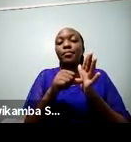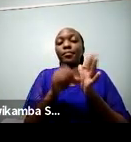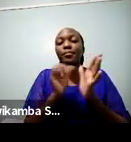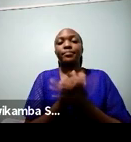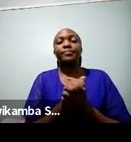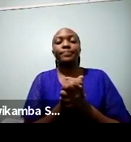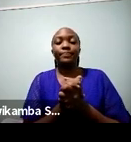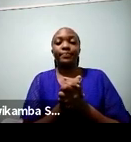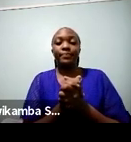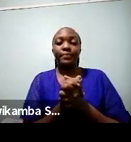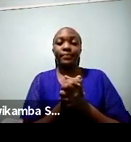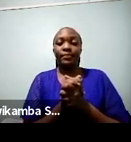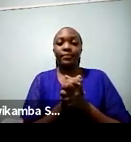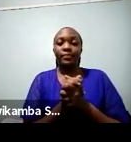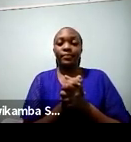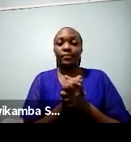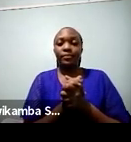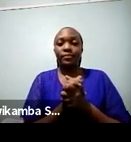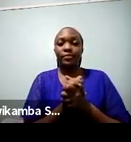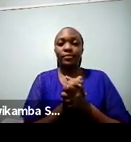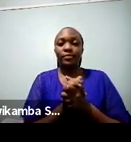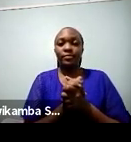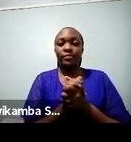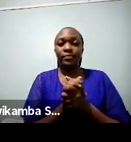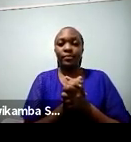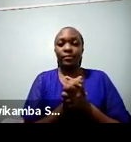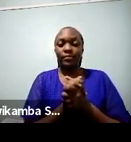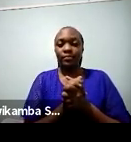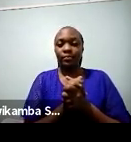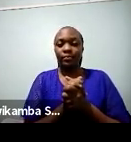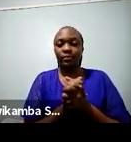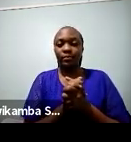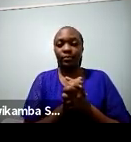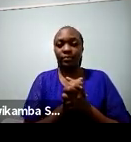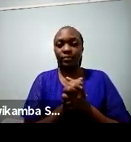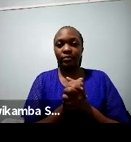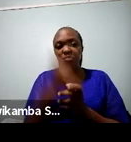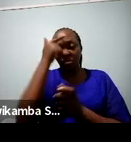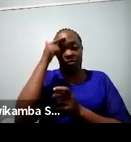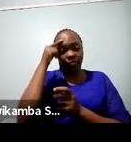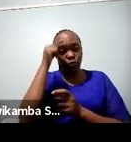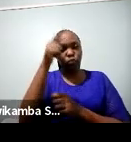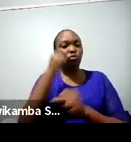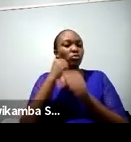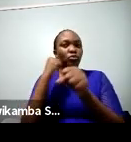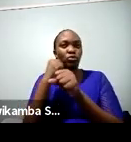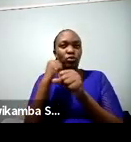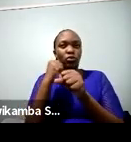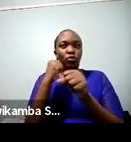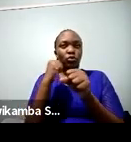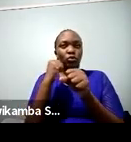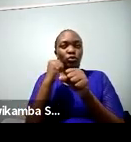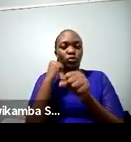because then you are going to be deficient in so many other ways, as I'll tell you in a few minutes to come. So number 1, 50%